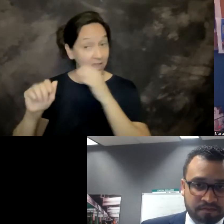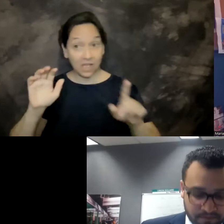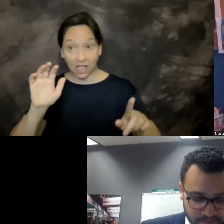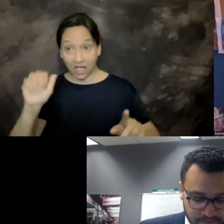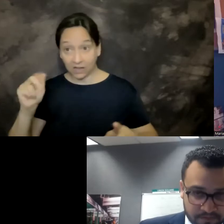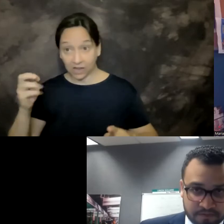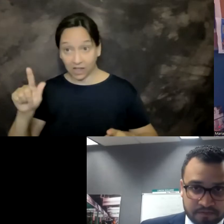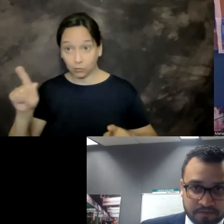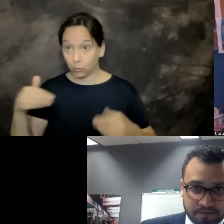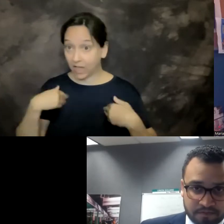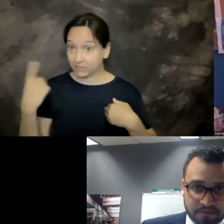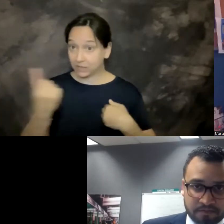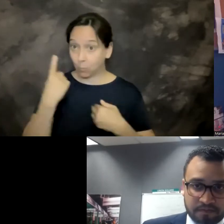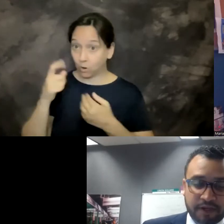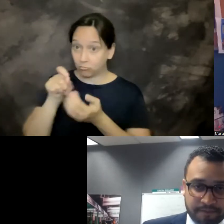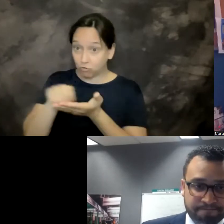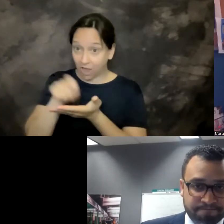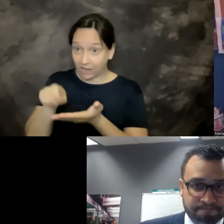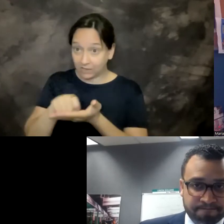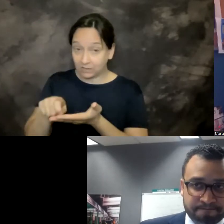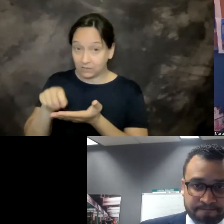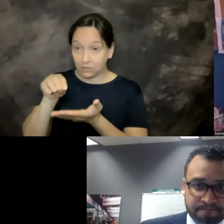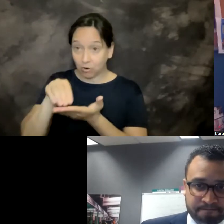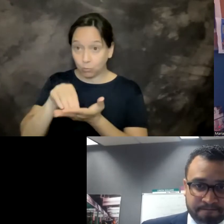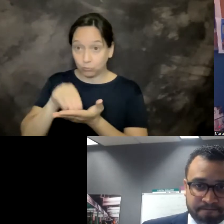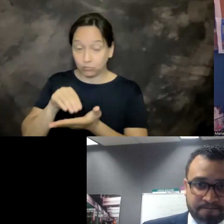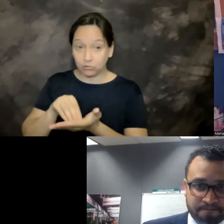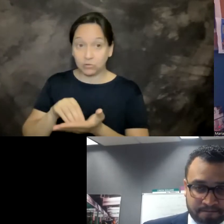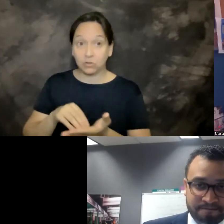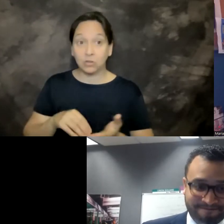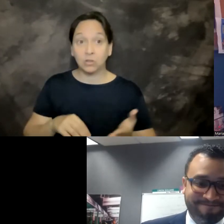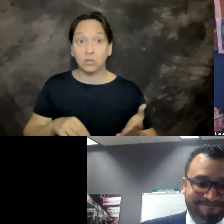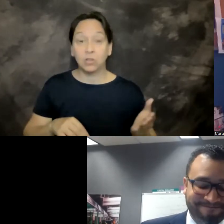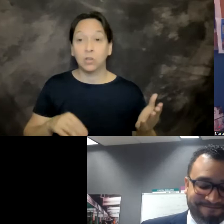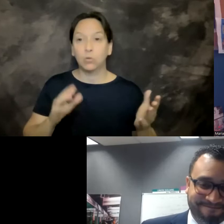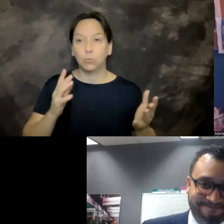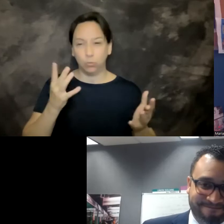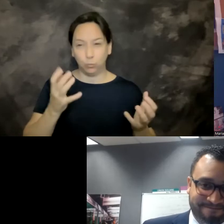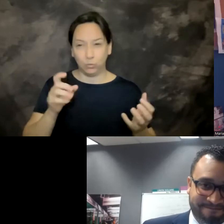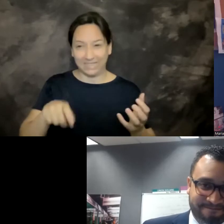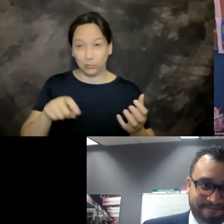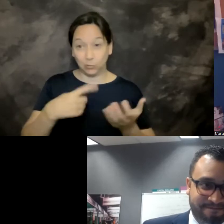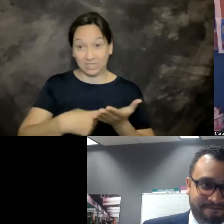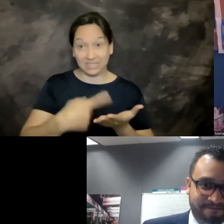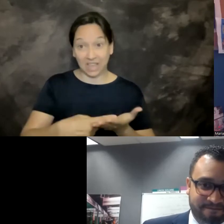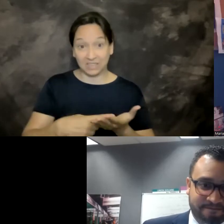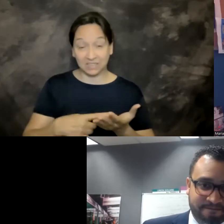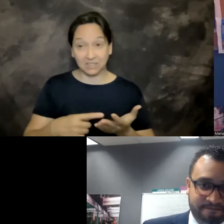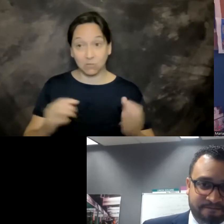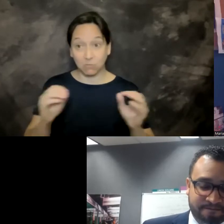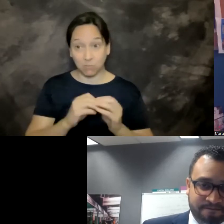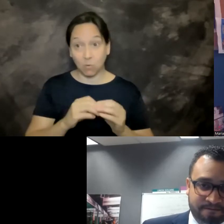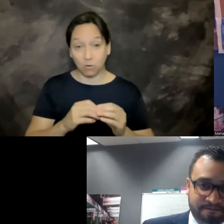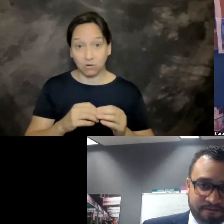make sure that when we have a follow-up, we can, one, discuss this further. I'm sure maybe this is not the first time you've heard this